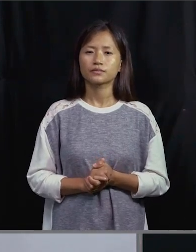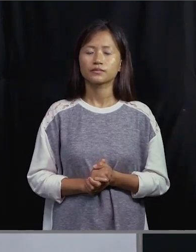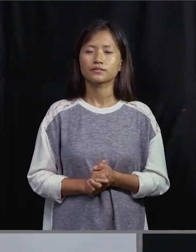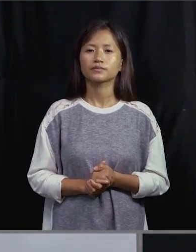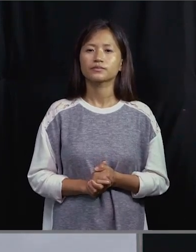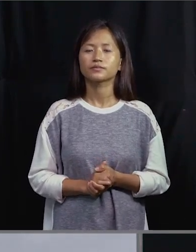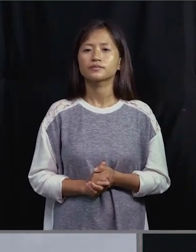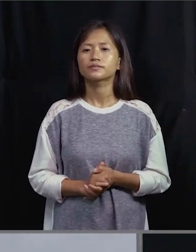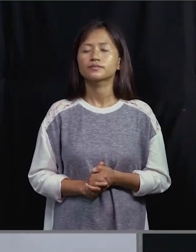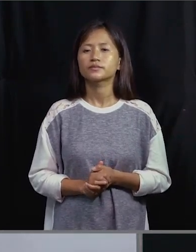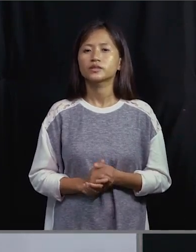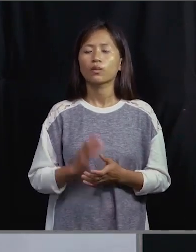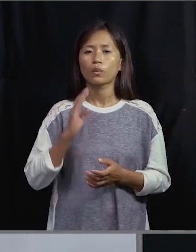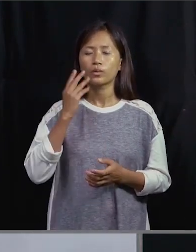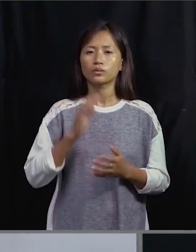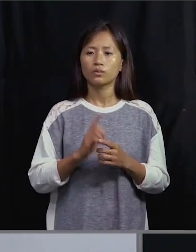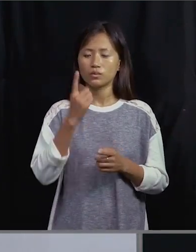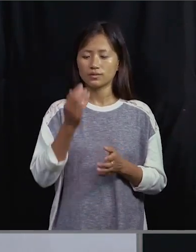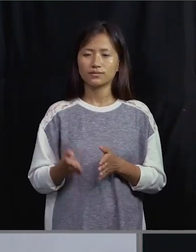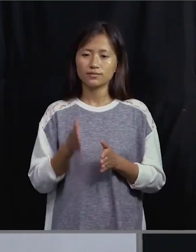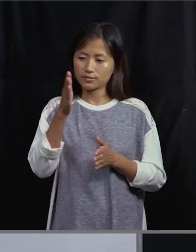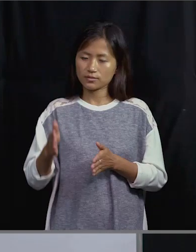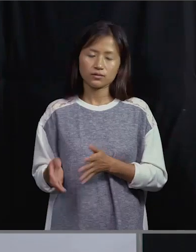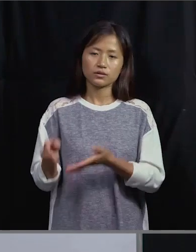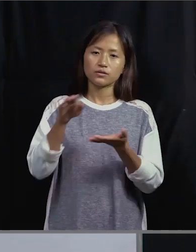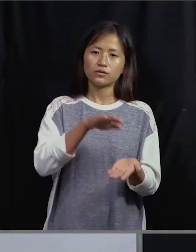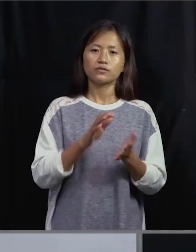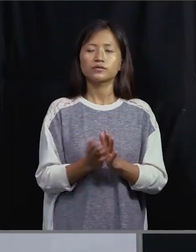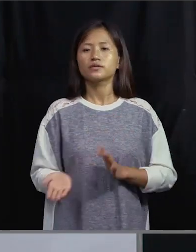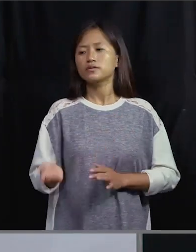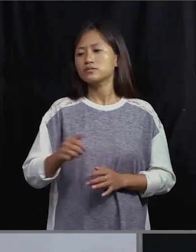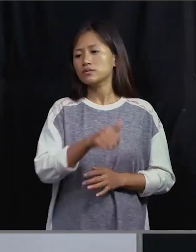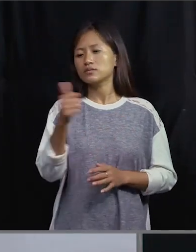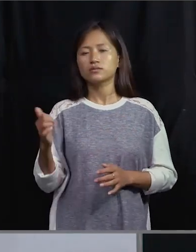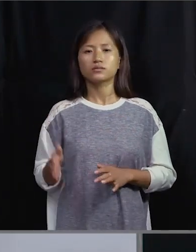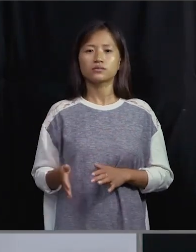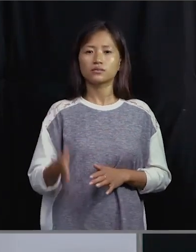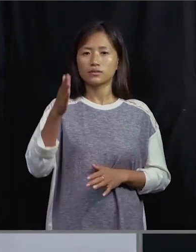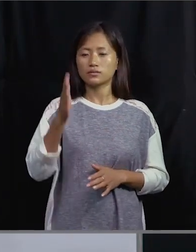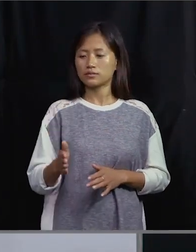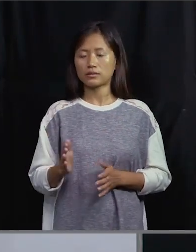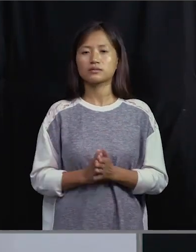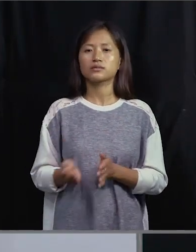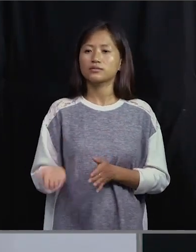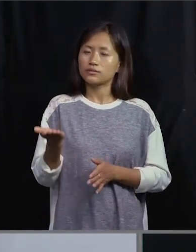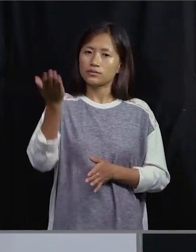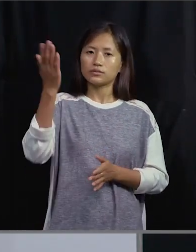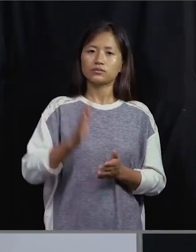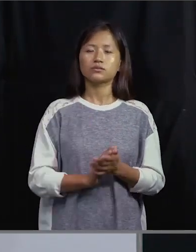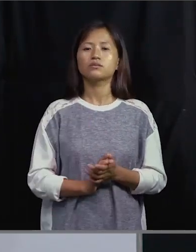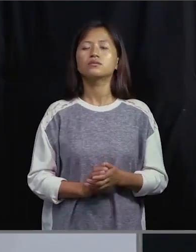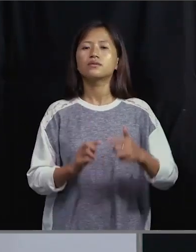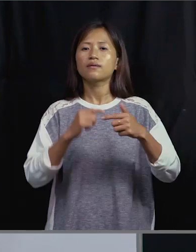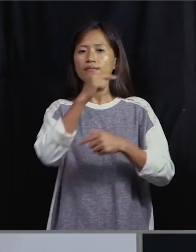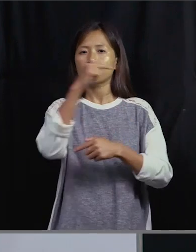or not. That's why when one side falls, the other side increases. It is called inverse or negative